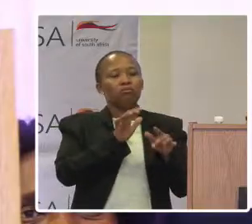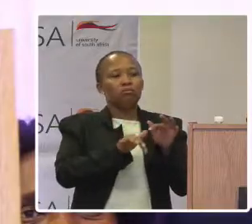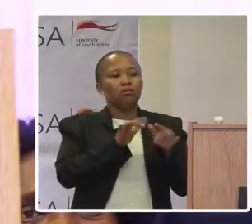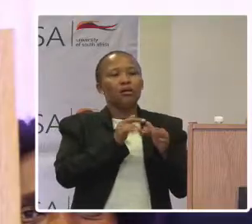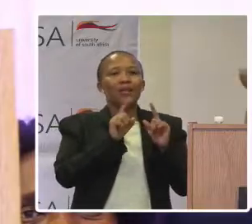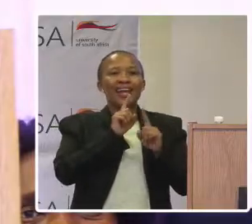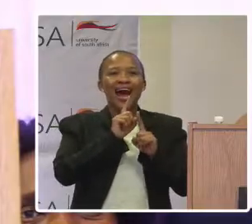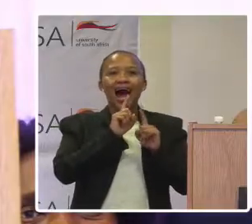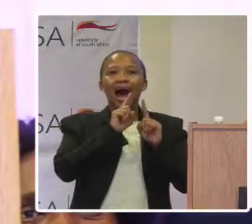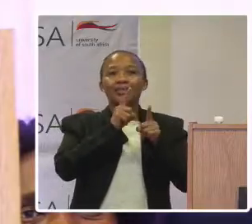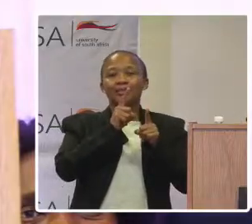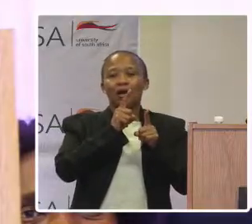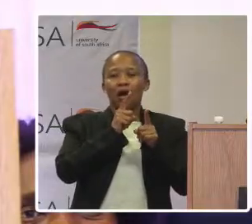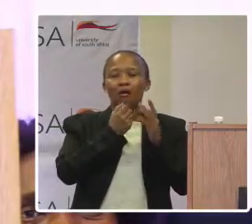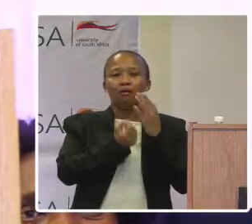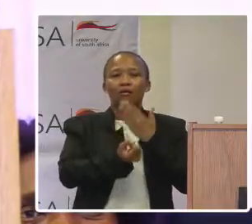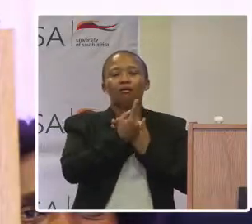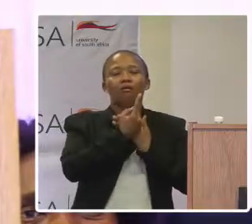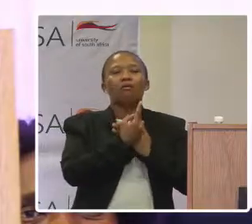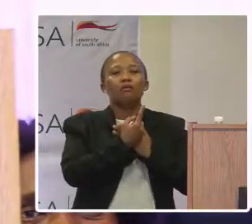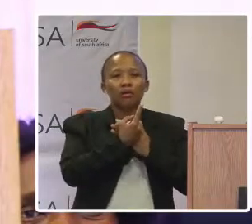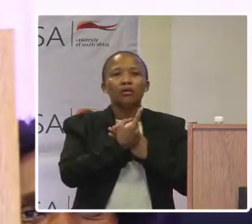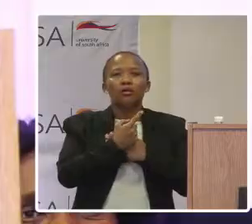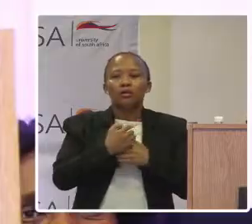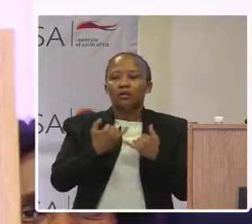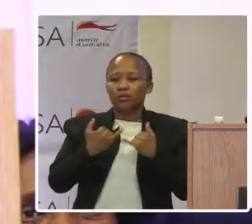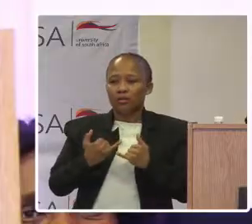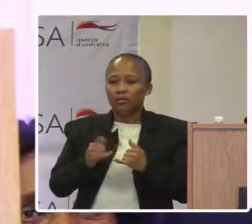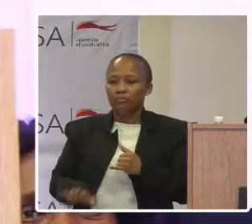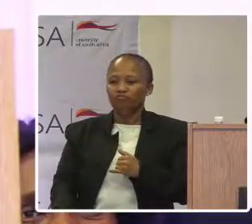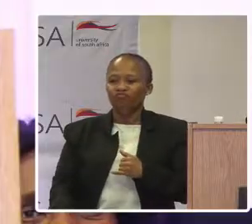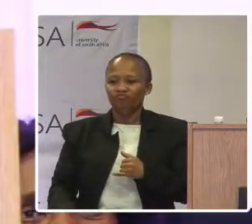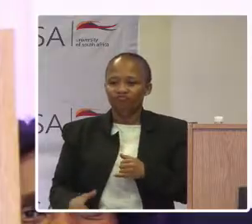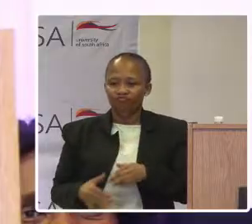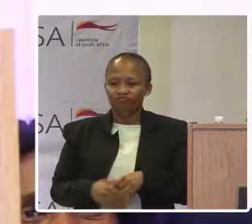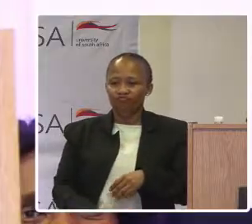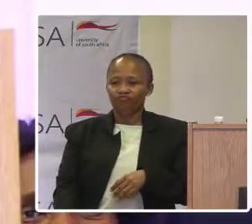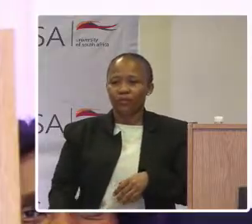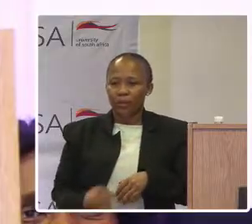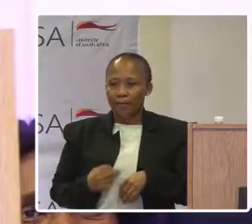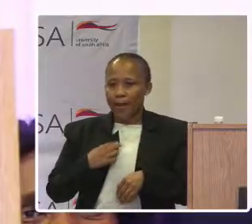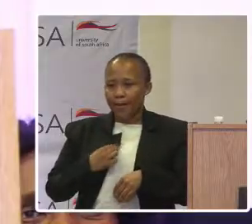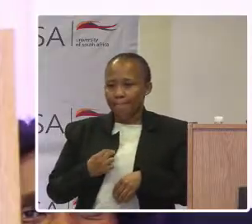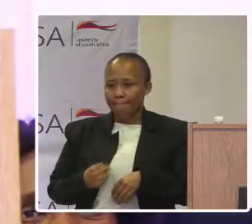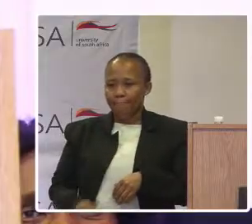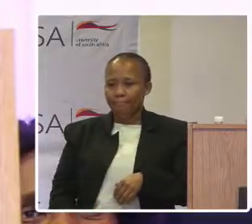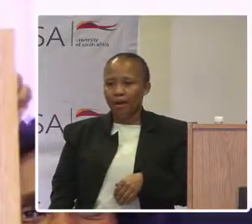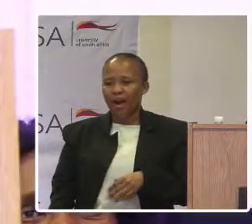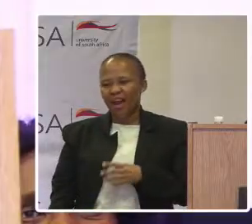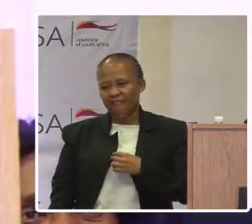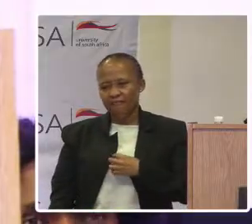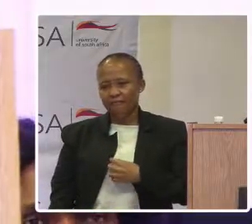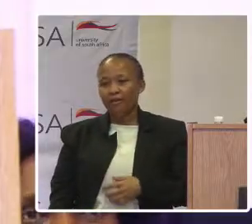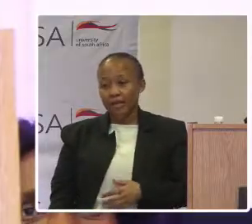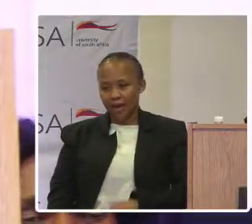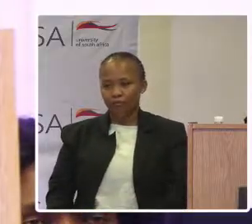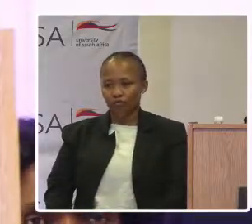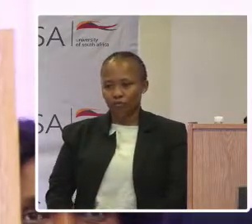spat out. It does predict, but it's more complex than that. That's why I say you are closer than everyone.